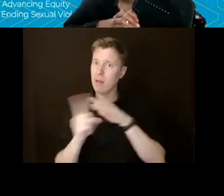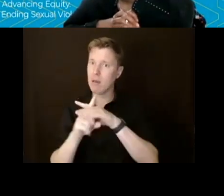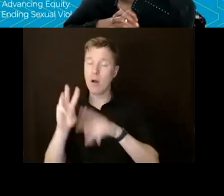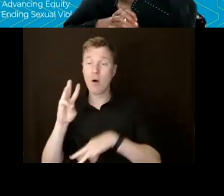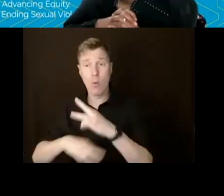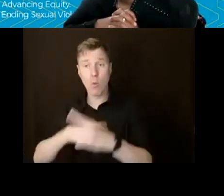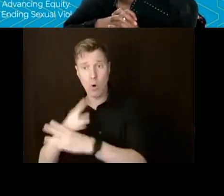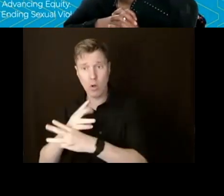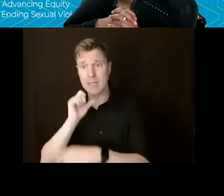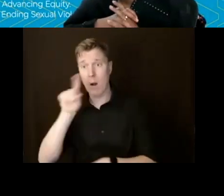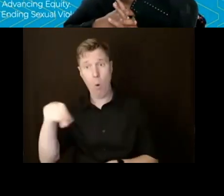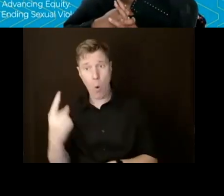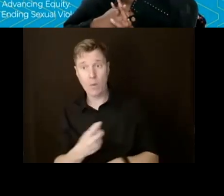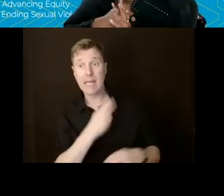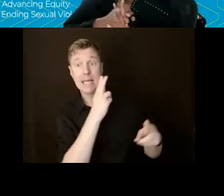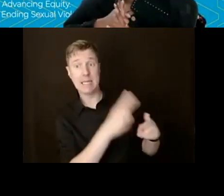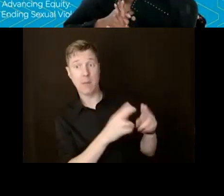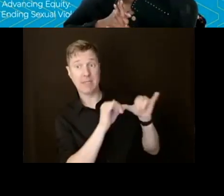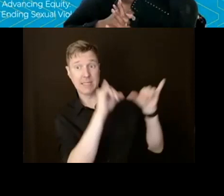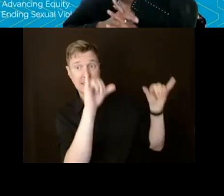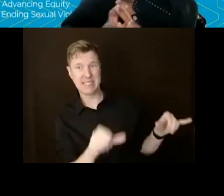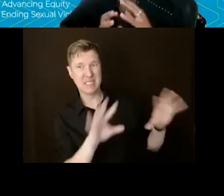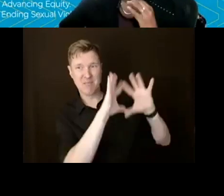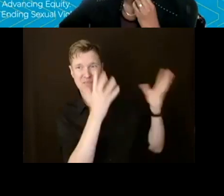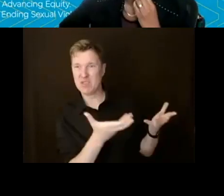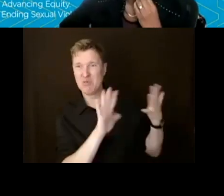Not just naming them as a system because that's just too big and hard.